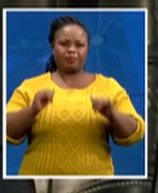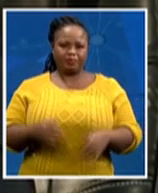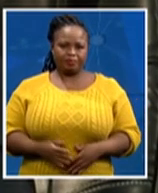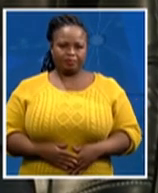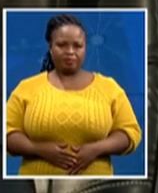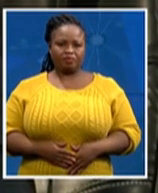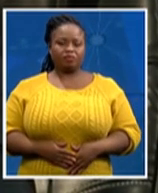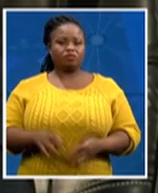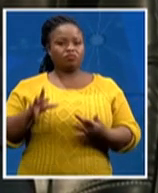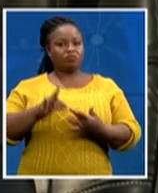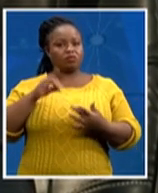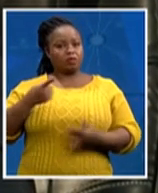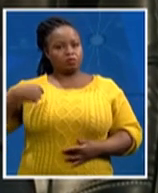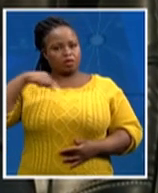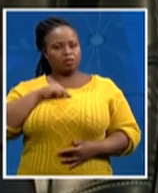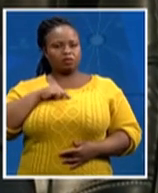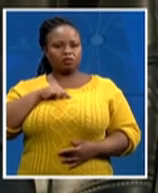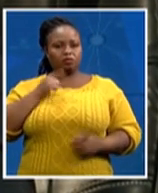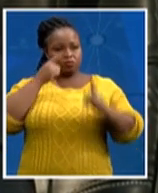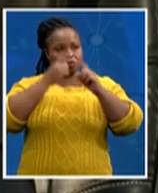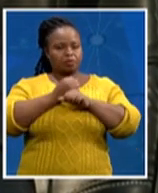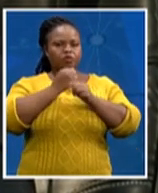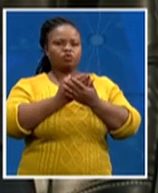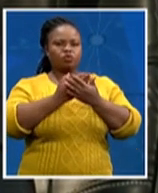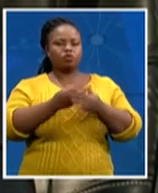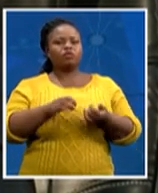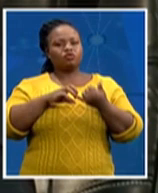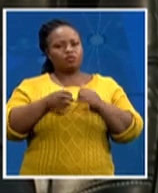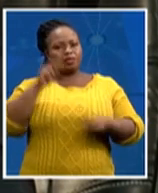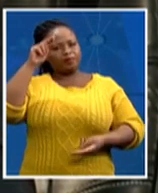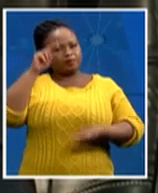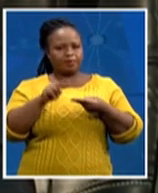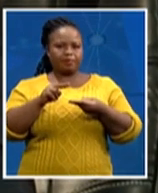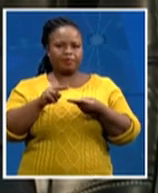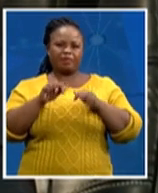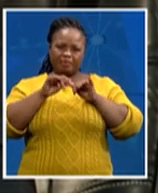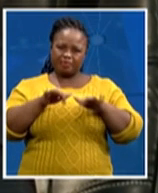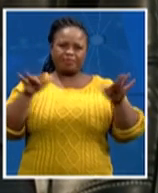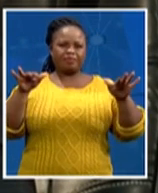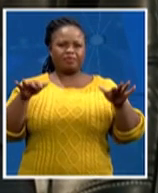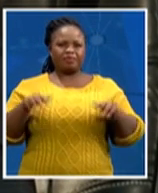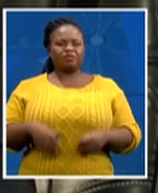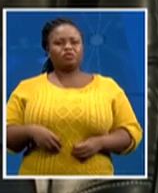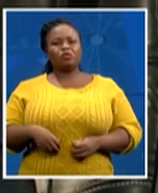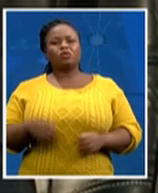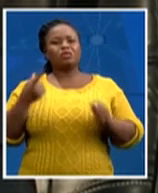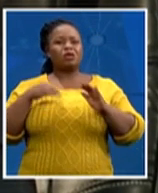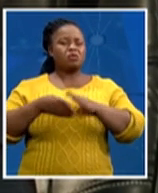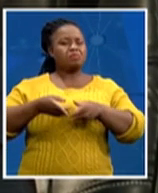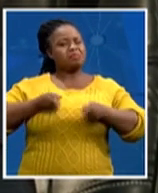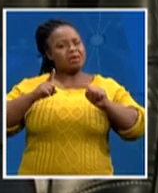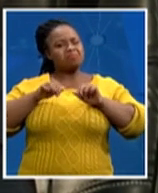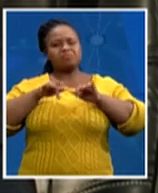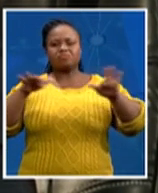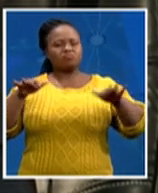ensure that we curb the spread and not hit the storm. Let us save the day by doing what